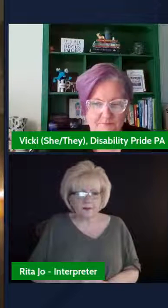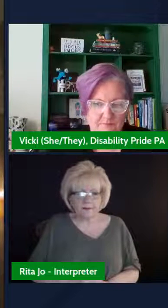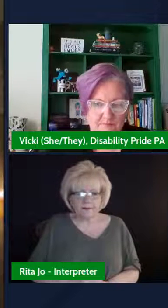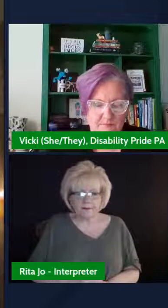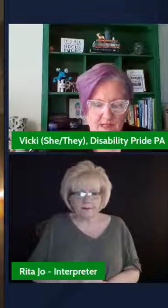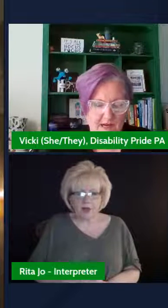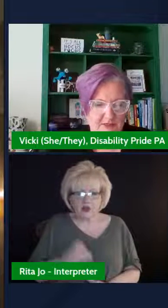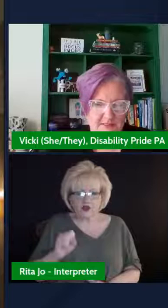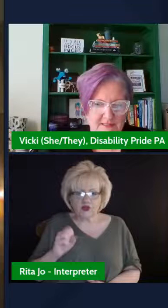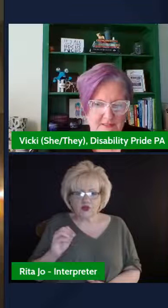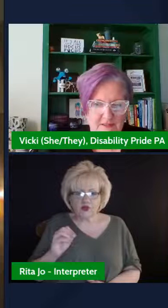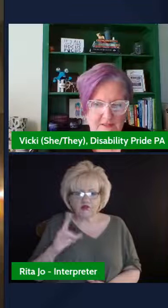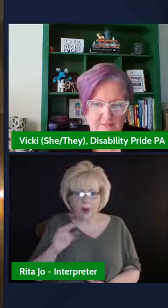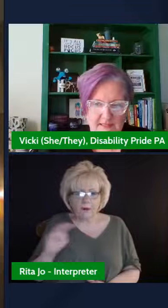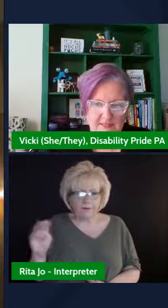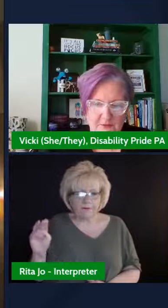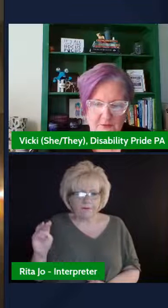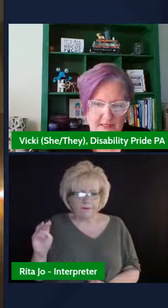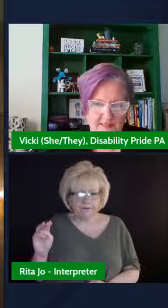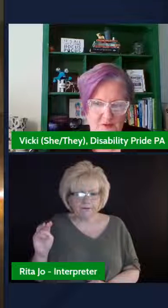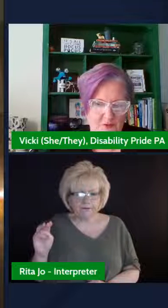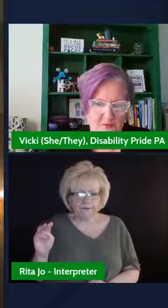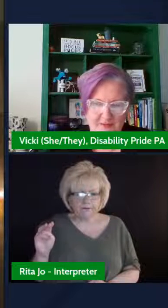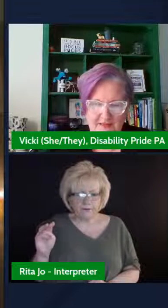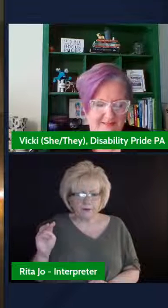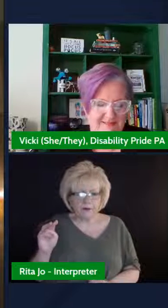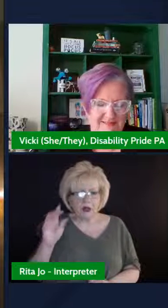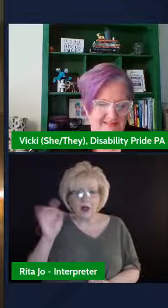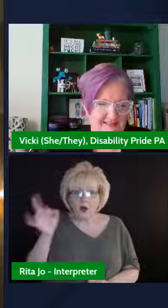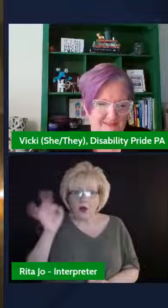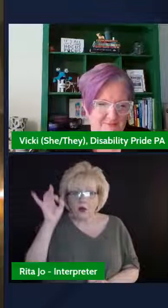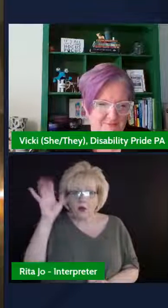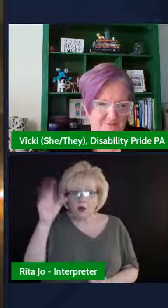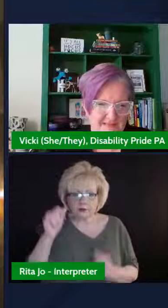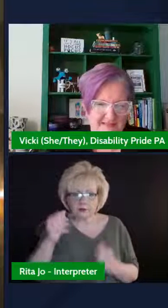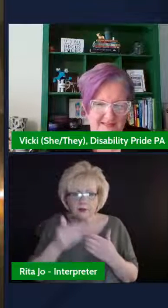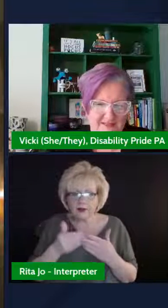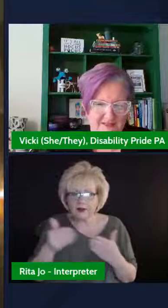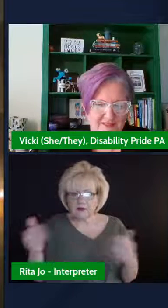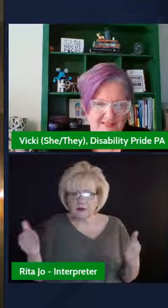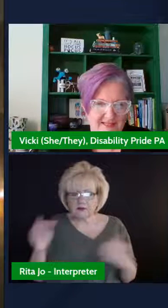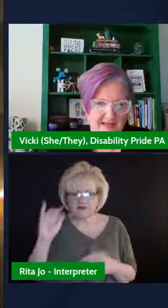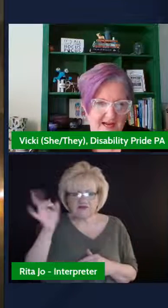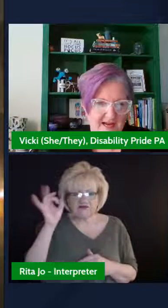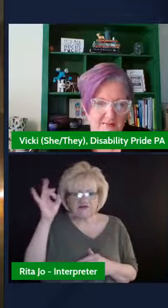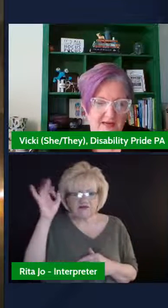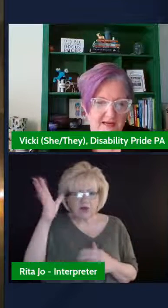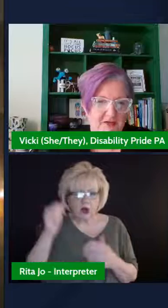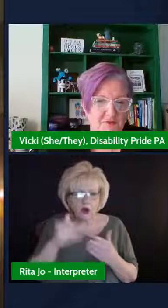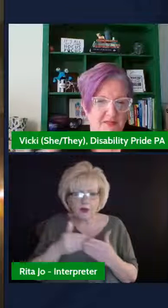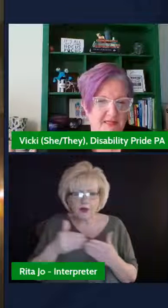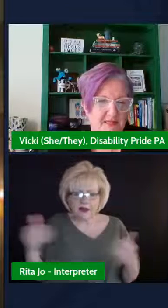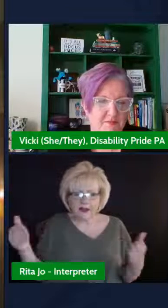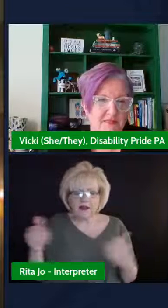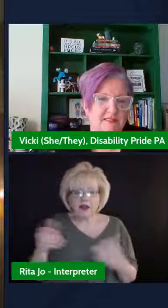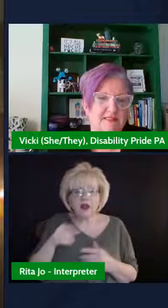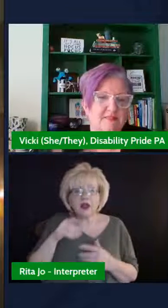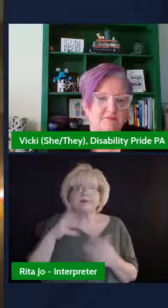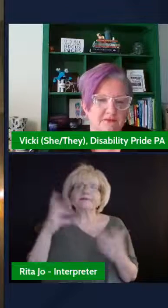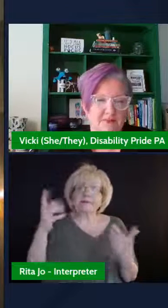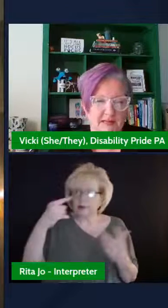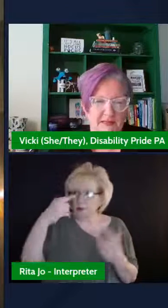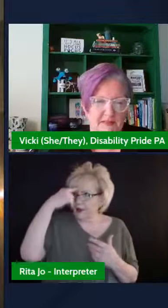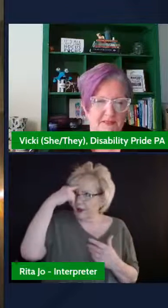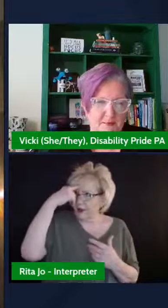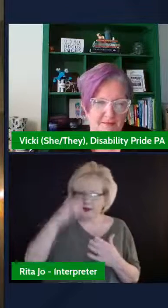um, I just, it's a horrible thing. Um, Yeah. and it just, you would think this isn't